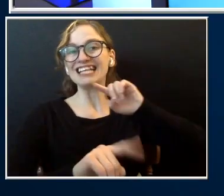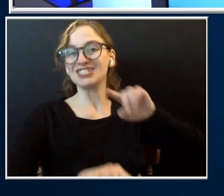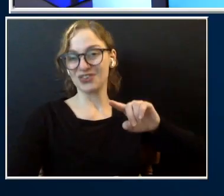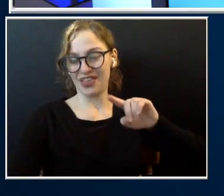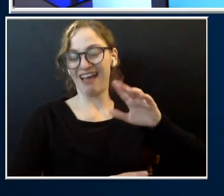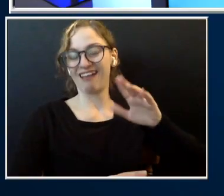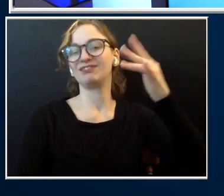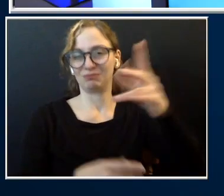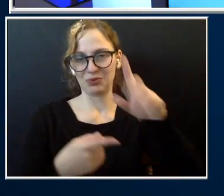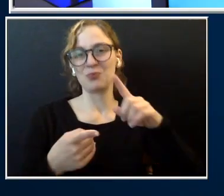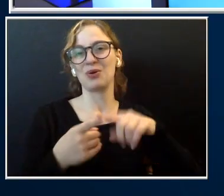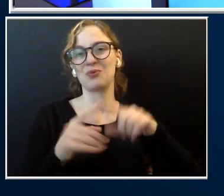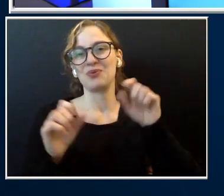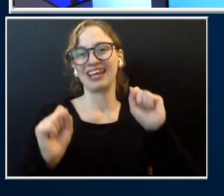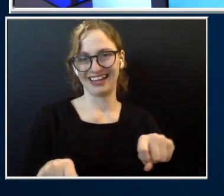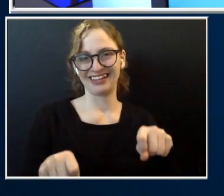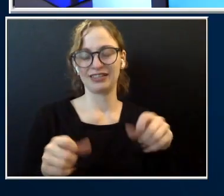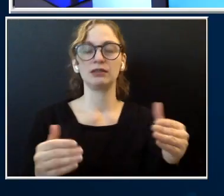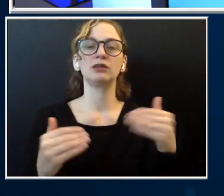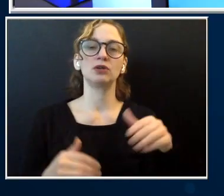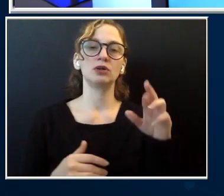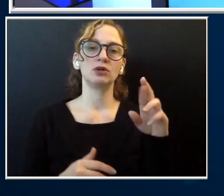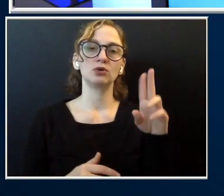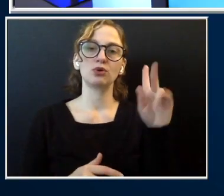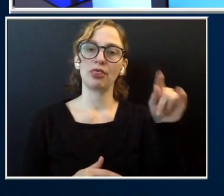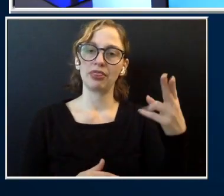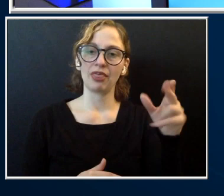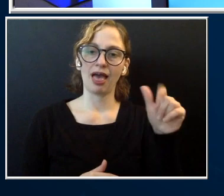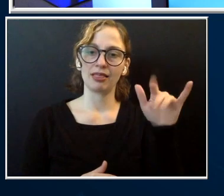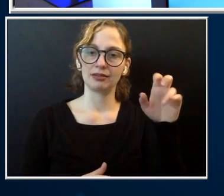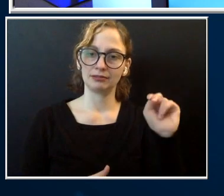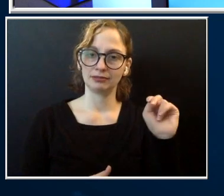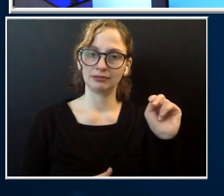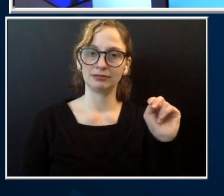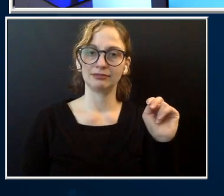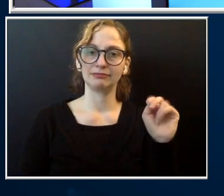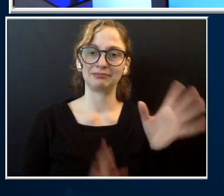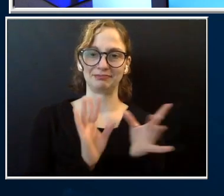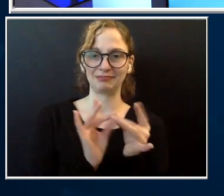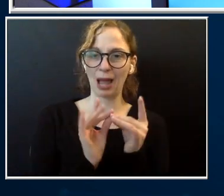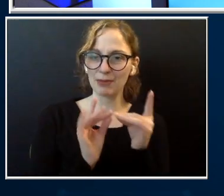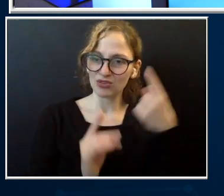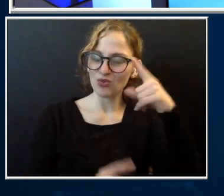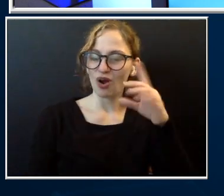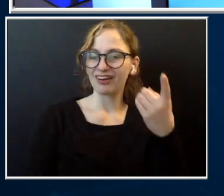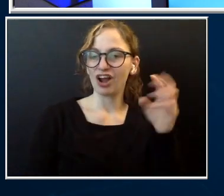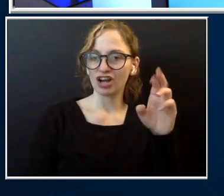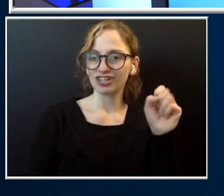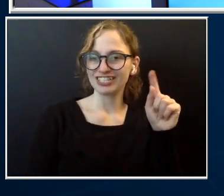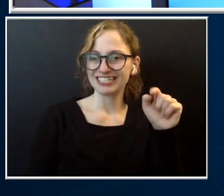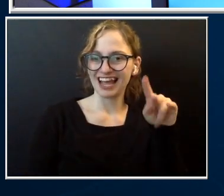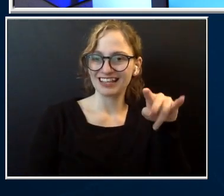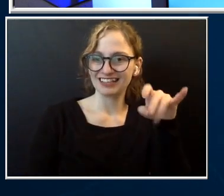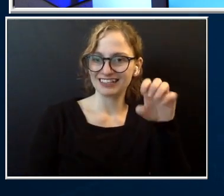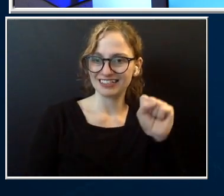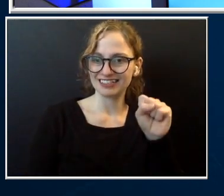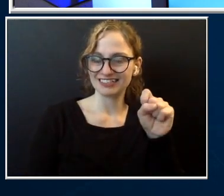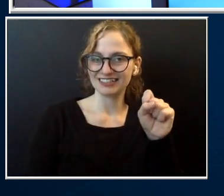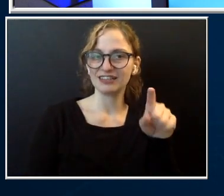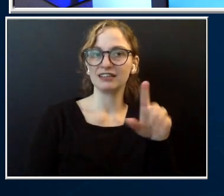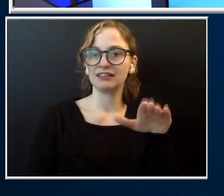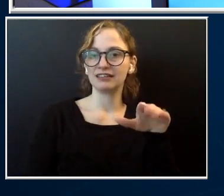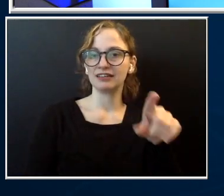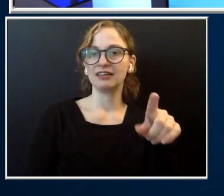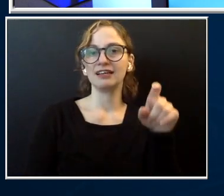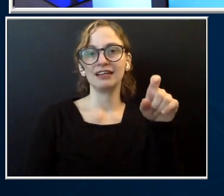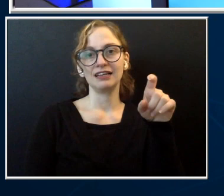And then Ruth Ellen Ruth Ellen has a comment for you, Dr. Stites. She writes, Dr. Stites needs a Star